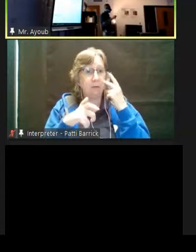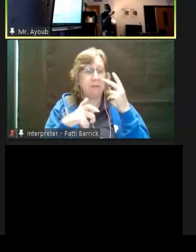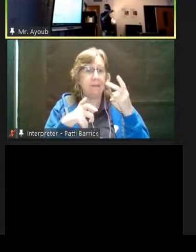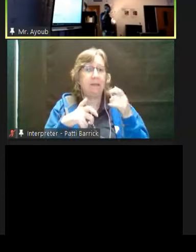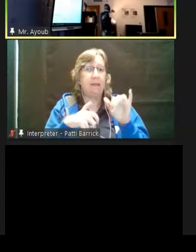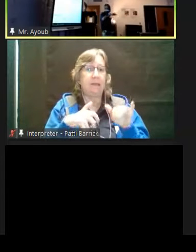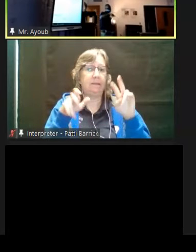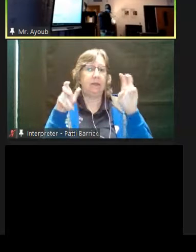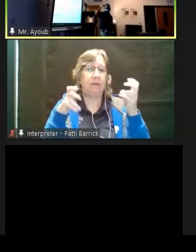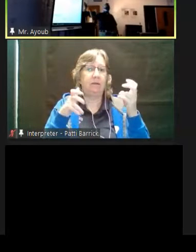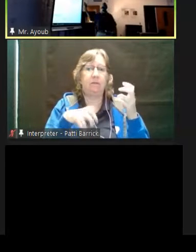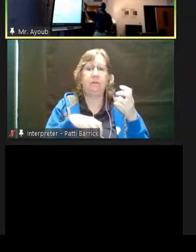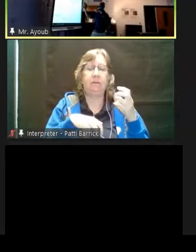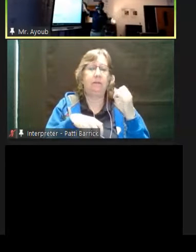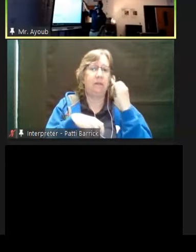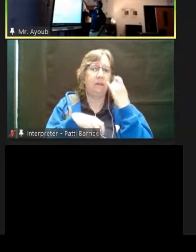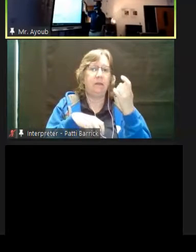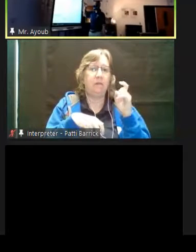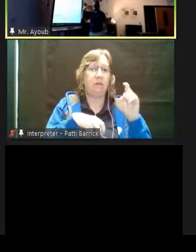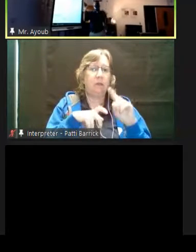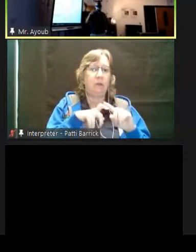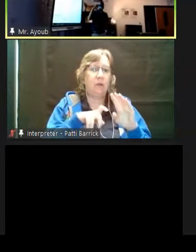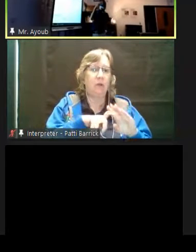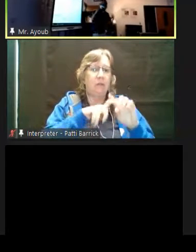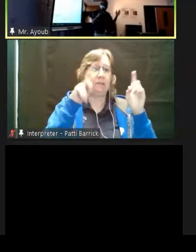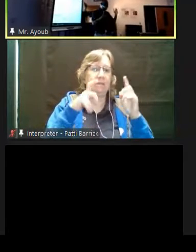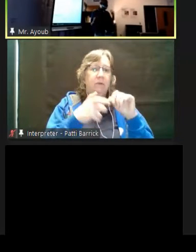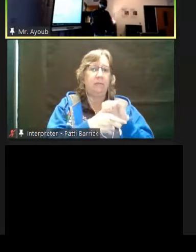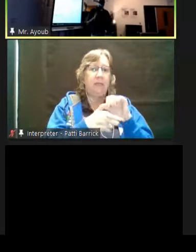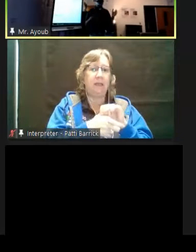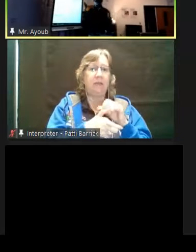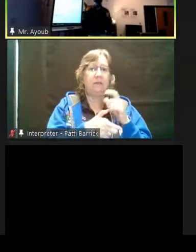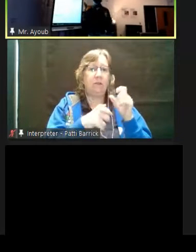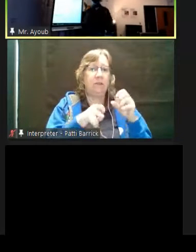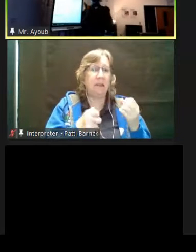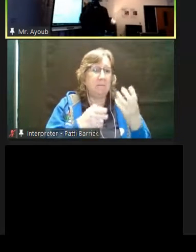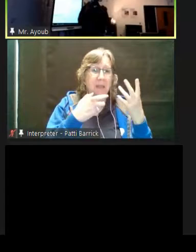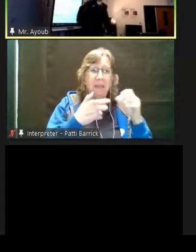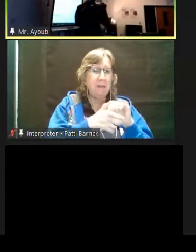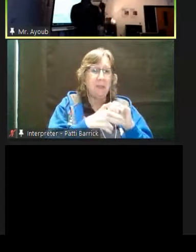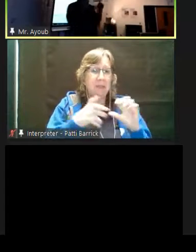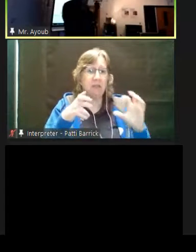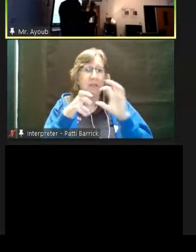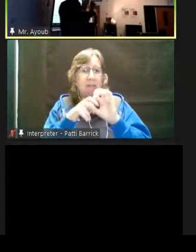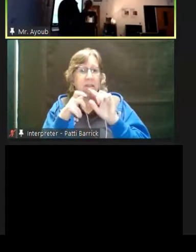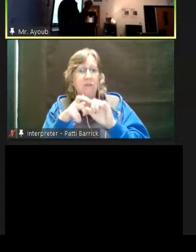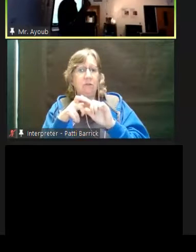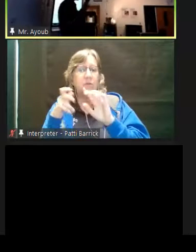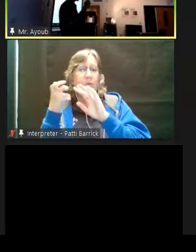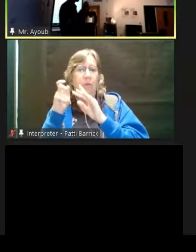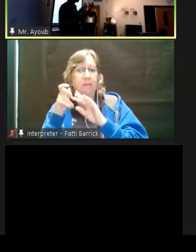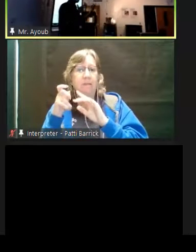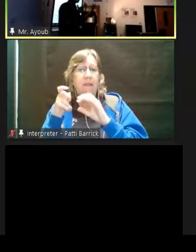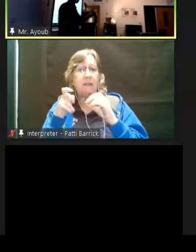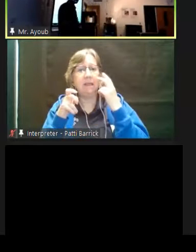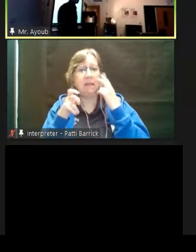When you go to like a website and you click on another page, you can have multiple pages linked to a site, and this is how they can kind of keep track of what